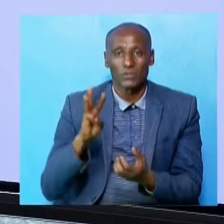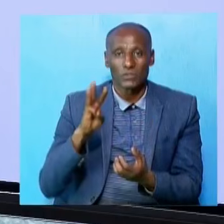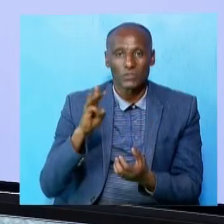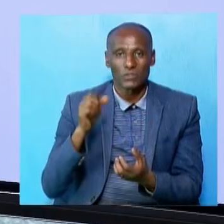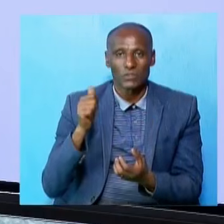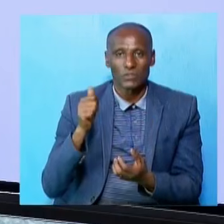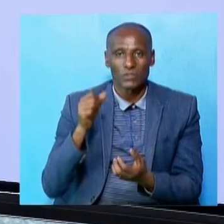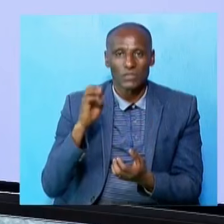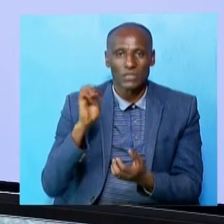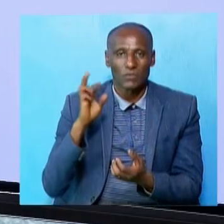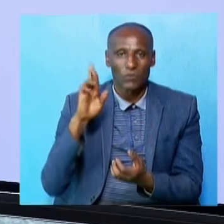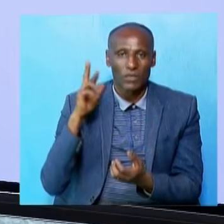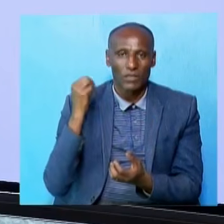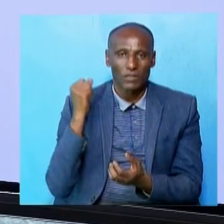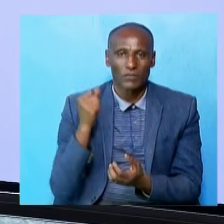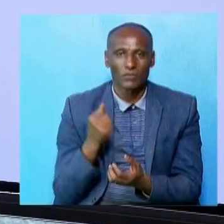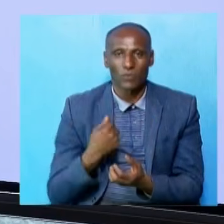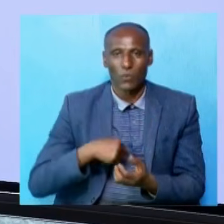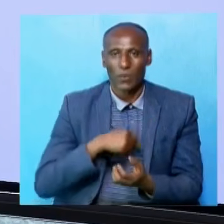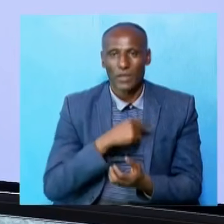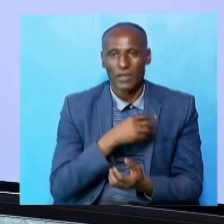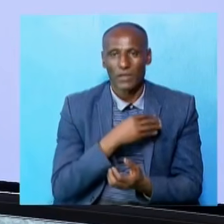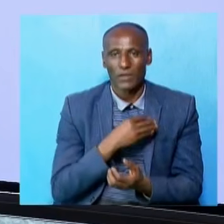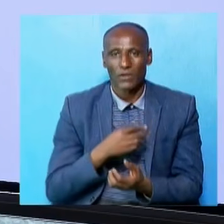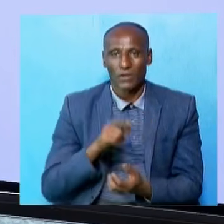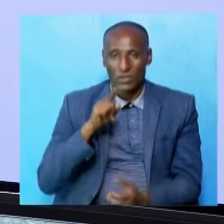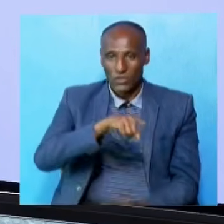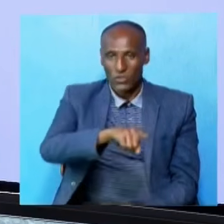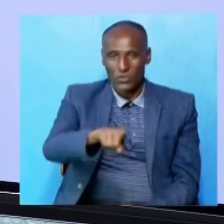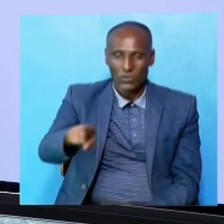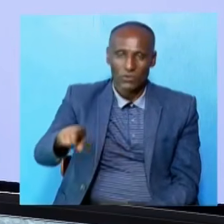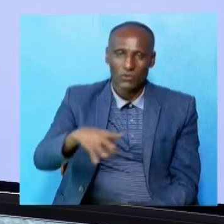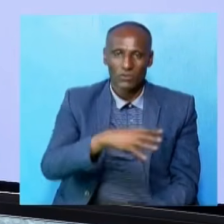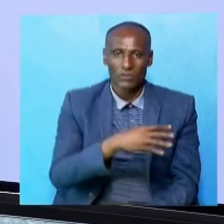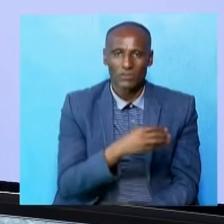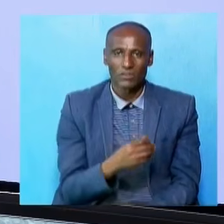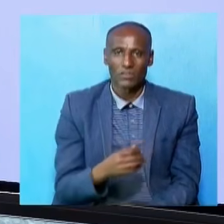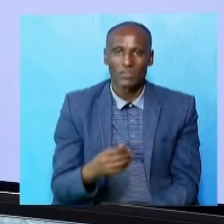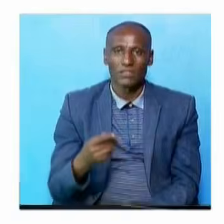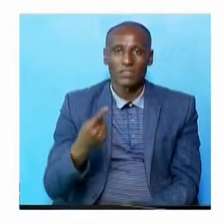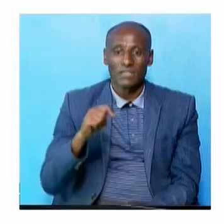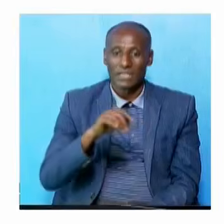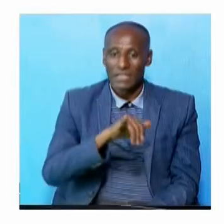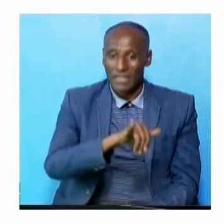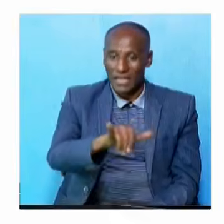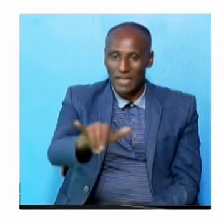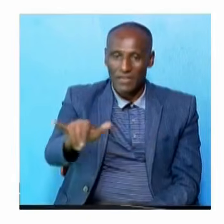we and you, then they.